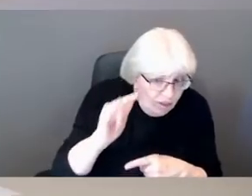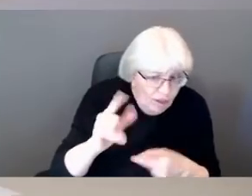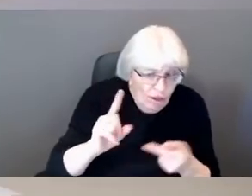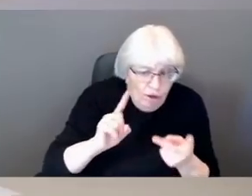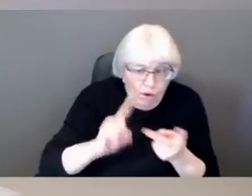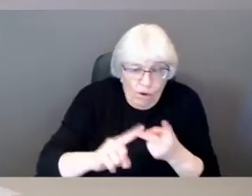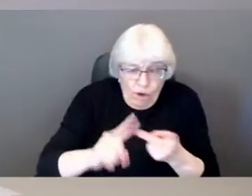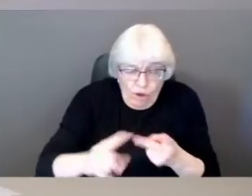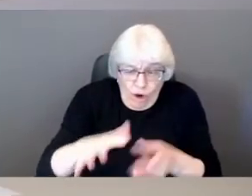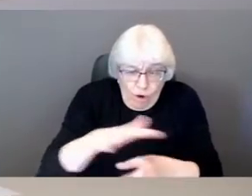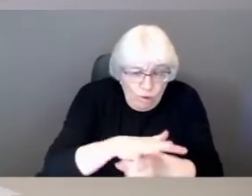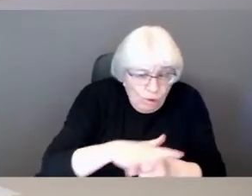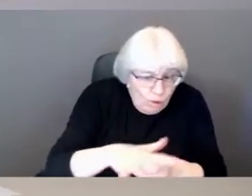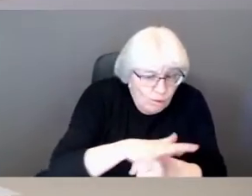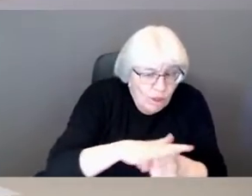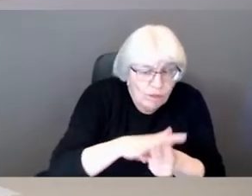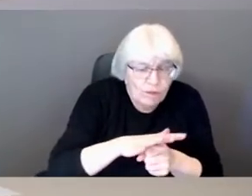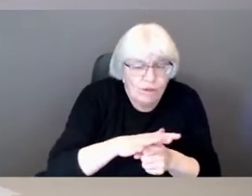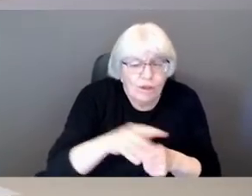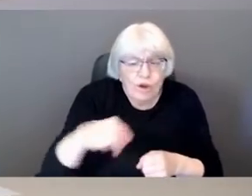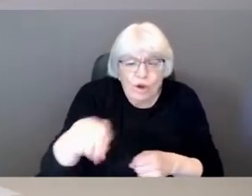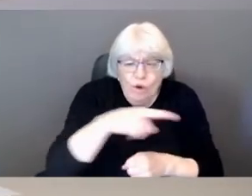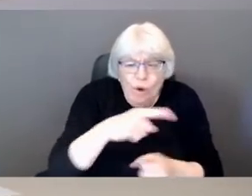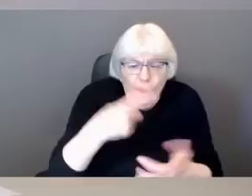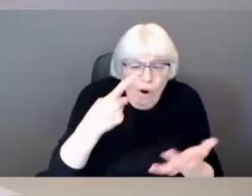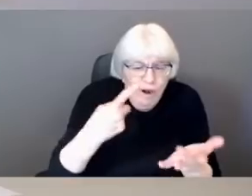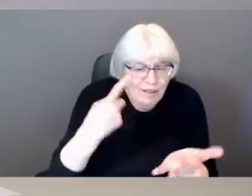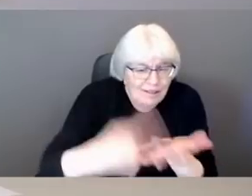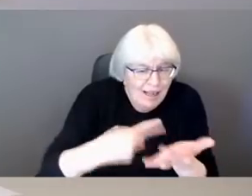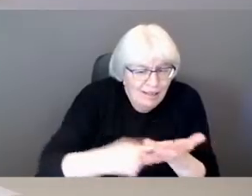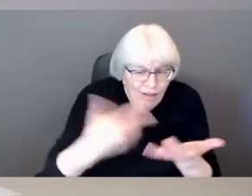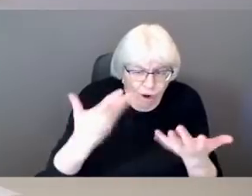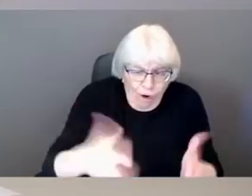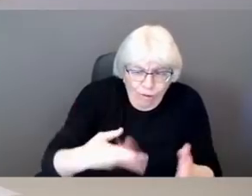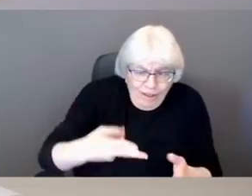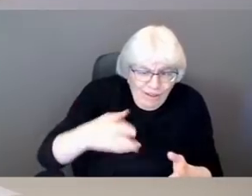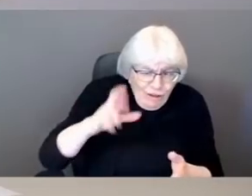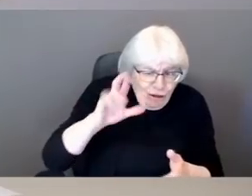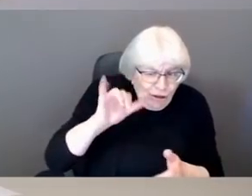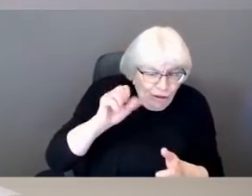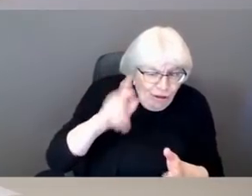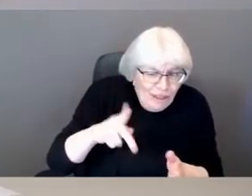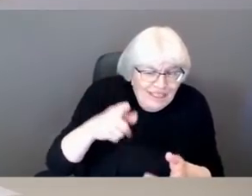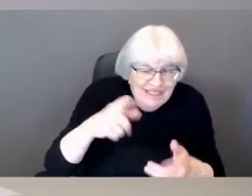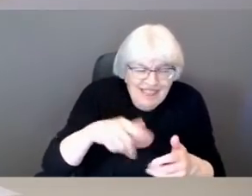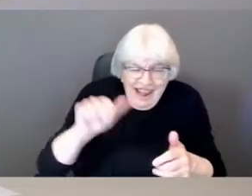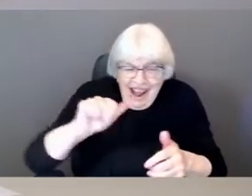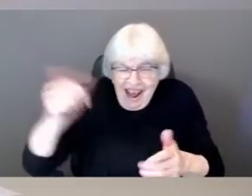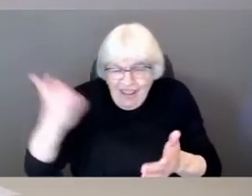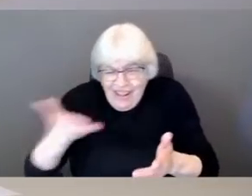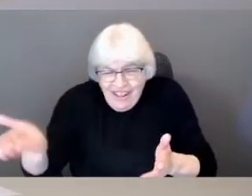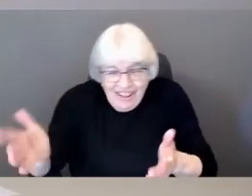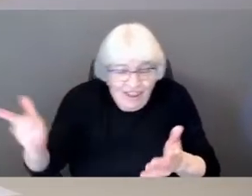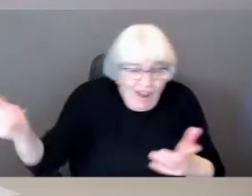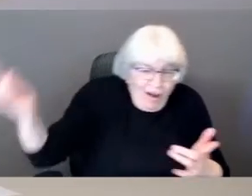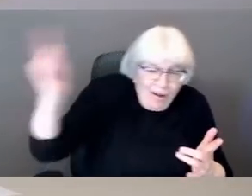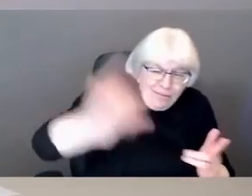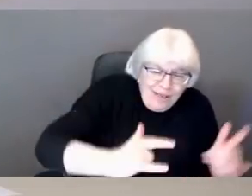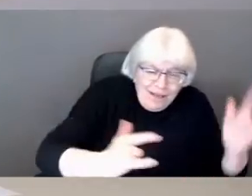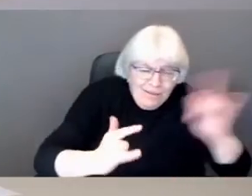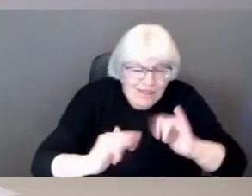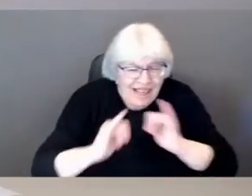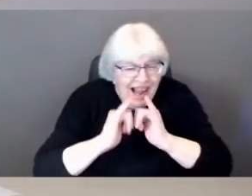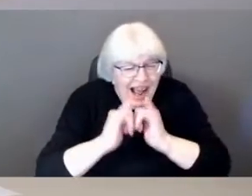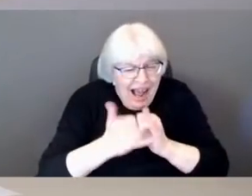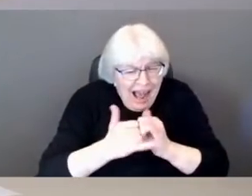say, inanimate objects if you're not a close contact. How high is the level of risk when there is a possible exposure,